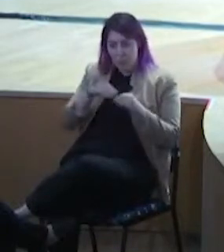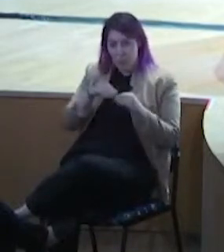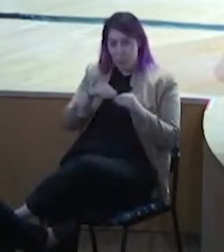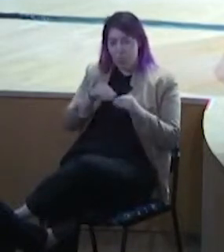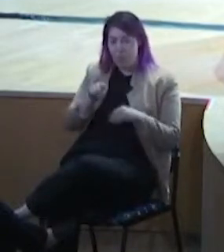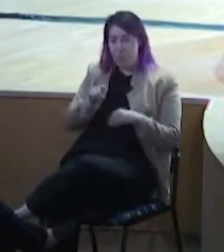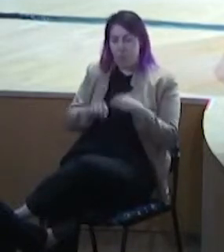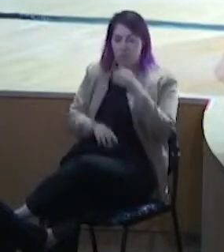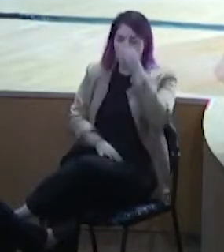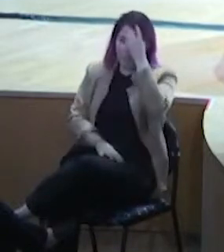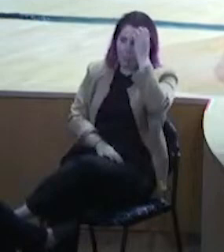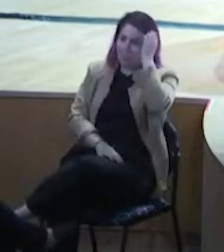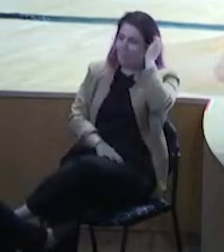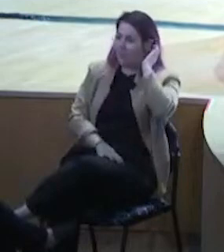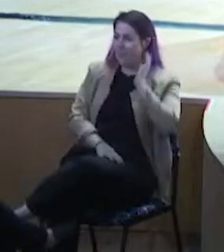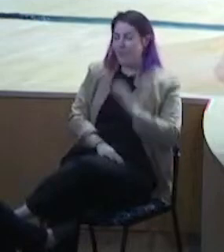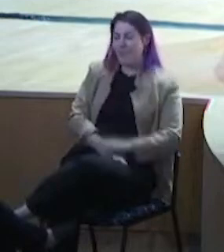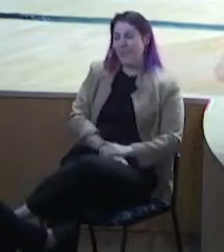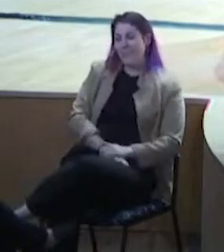great. Like,